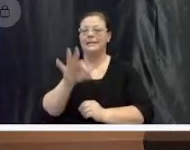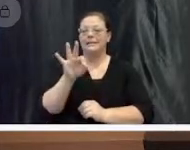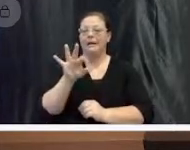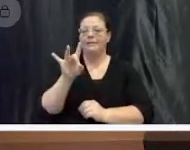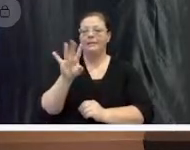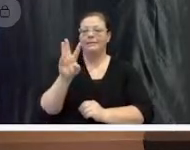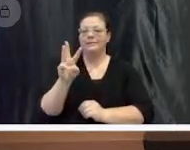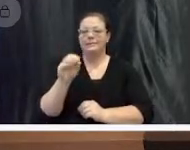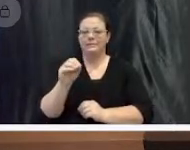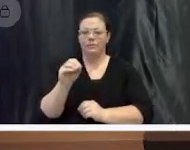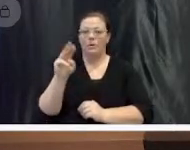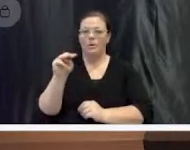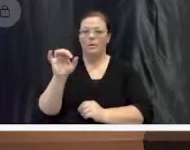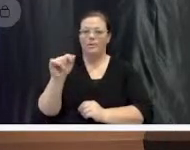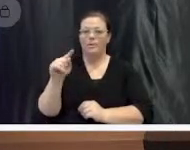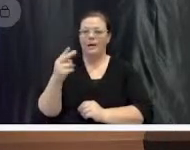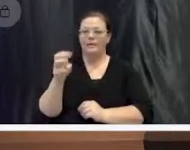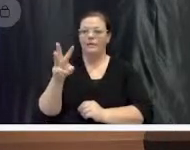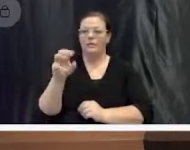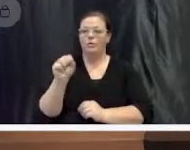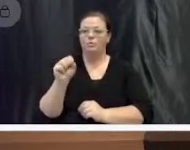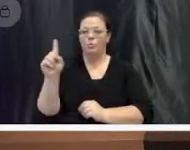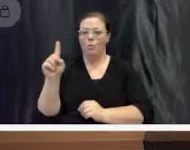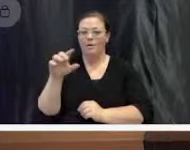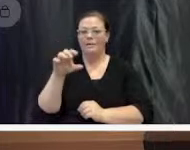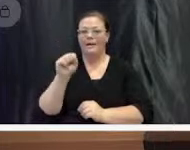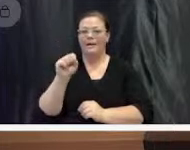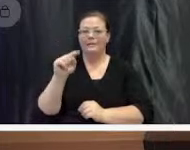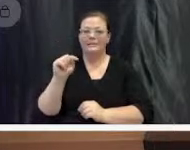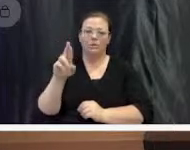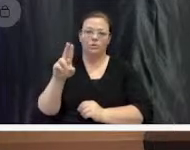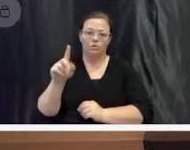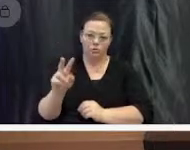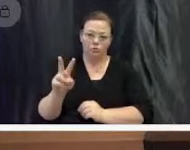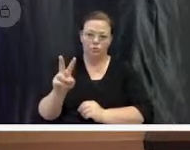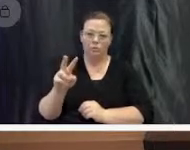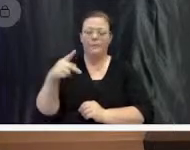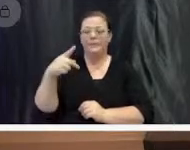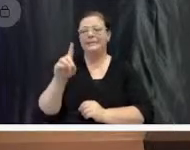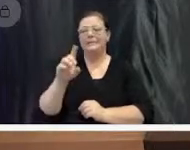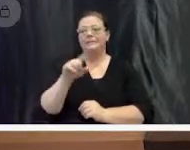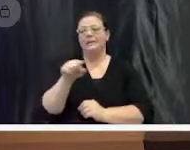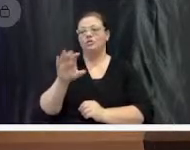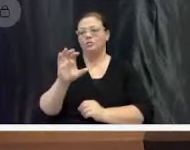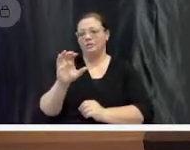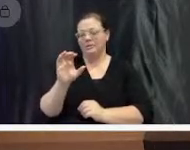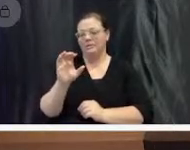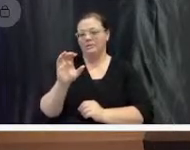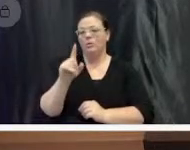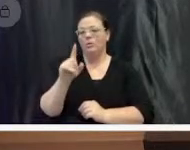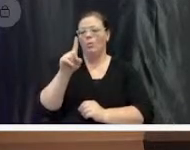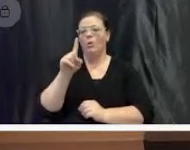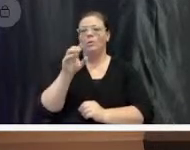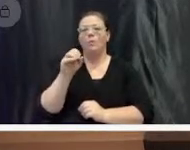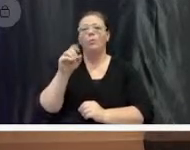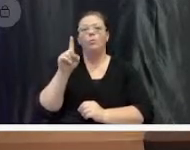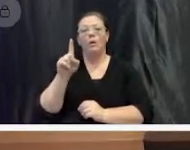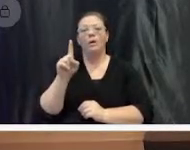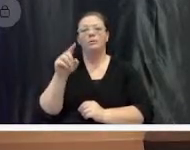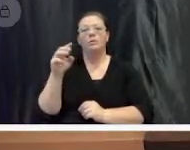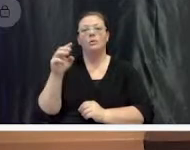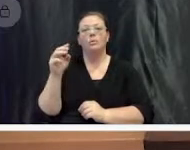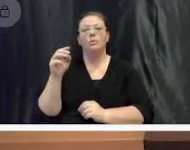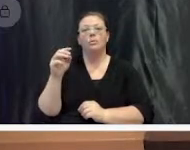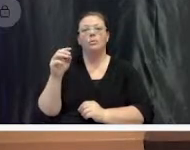Z9860, Matthews 1, STR2, PD-C, 1001